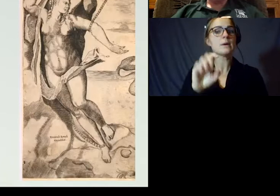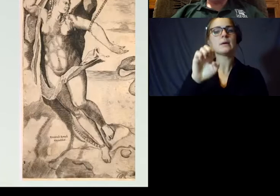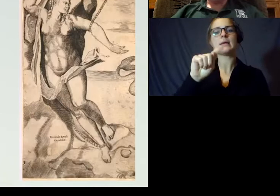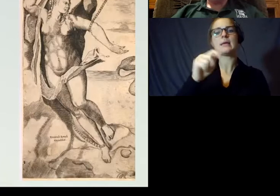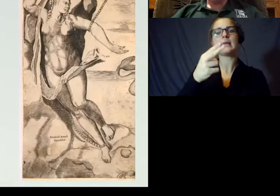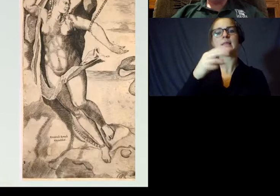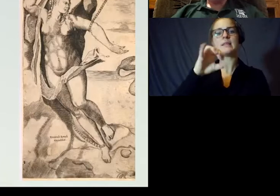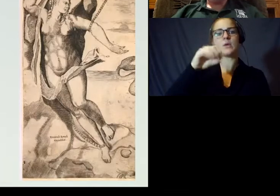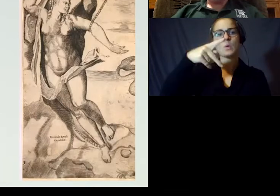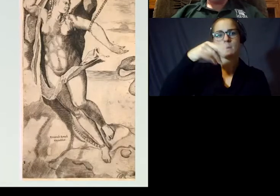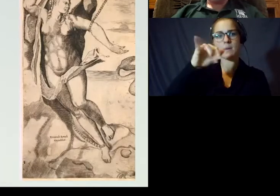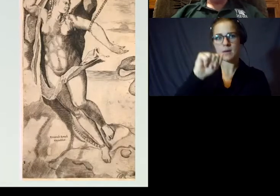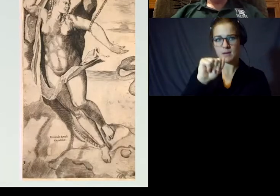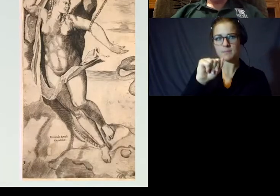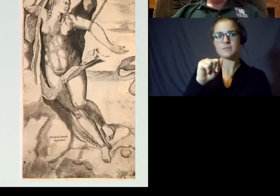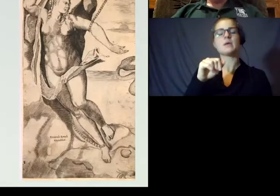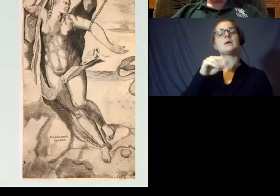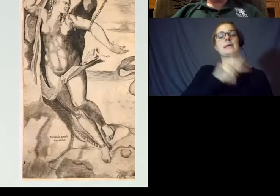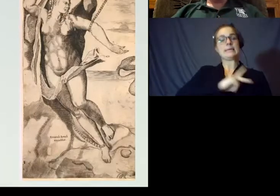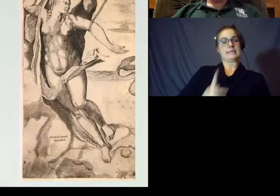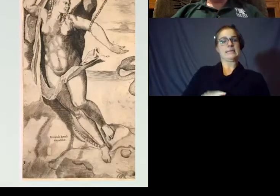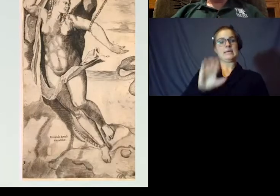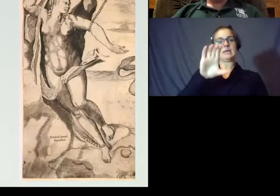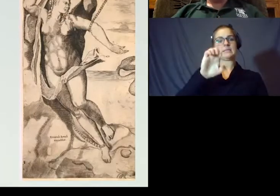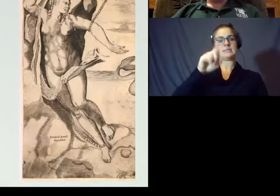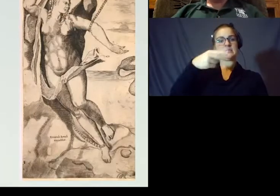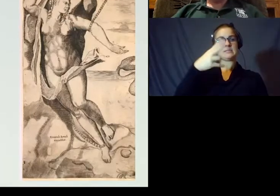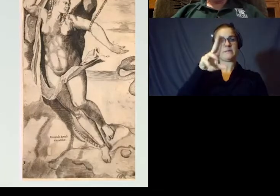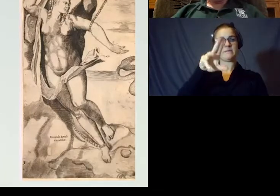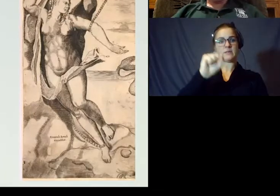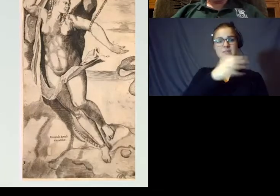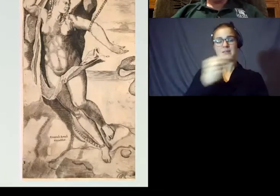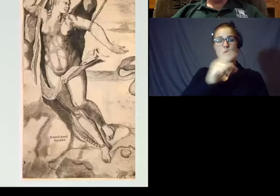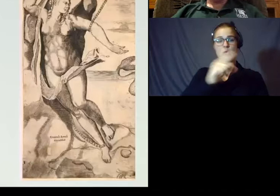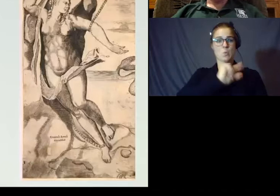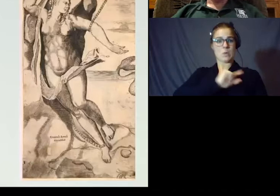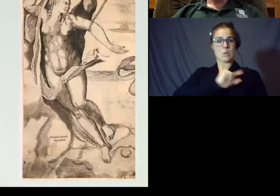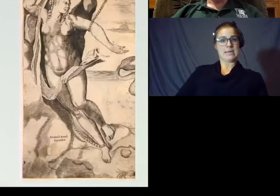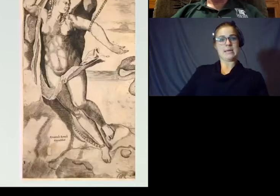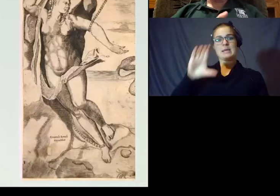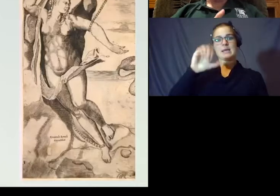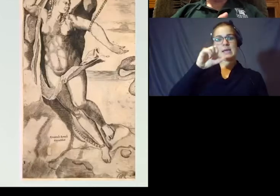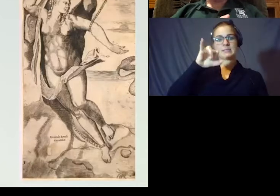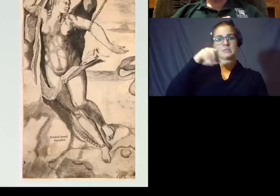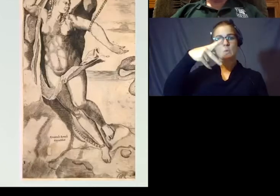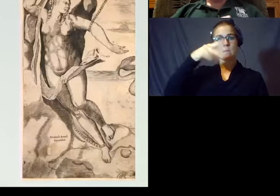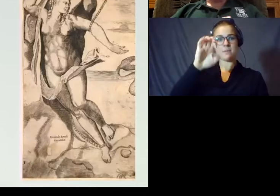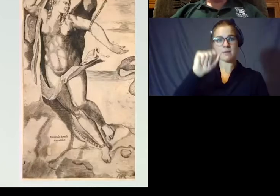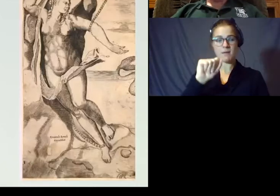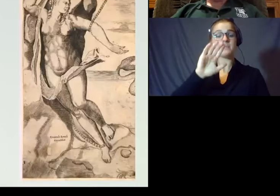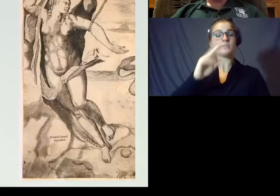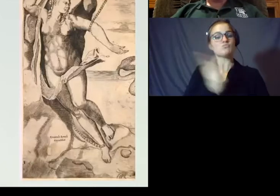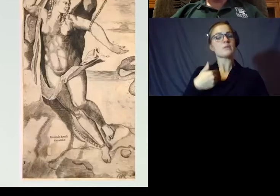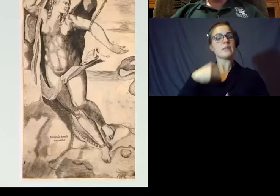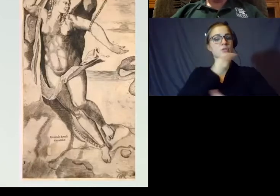named Cassiopeia, who are in the sky. Their daughter Andromeda is very beautiful, and the queen boasted she was more beautiful